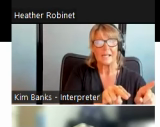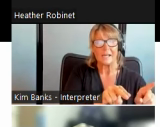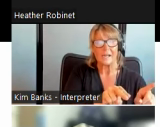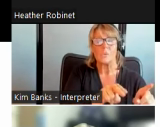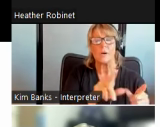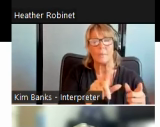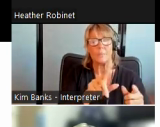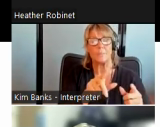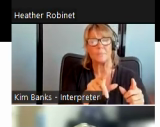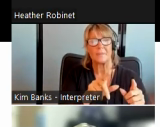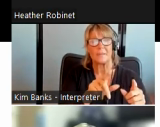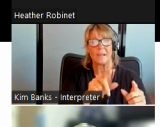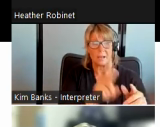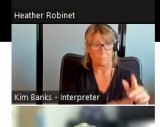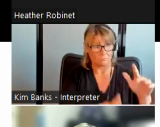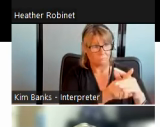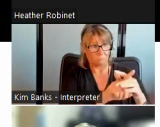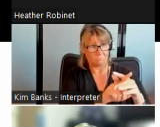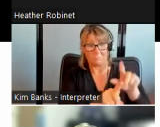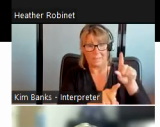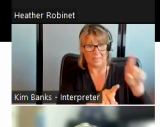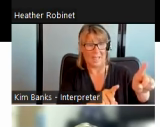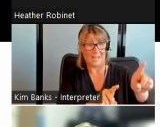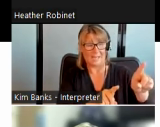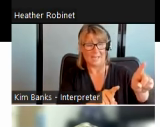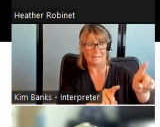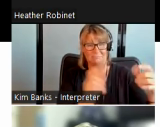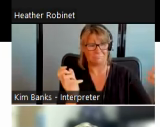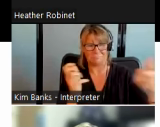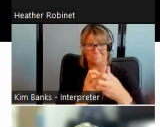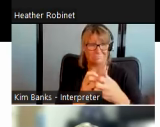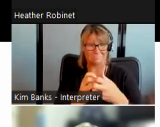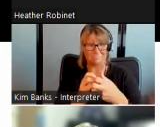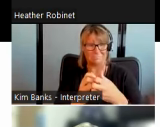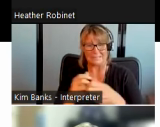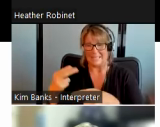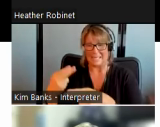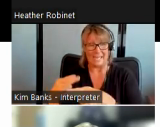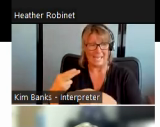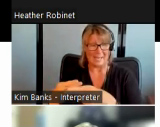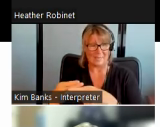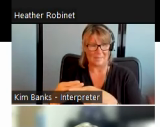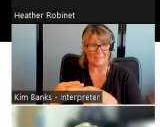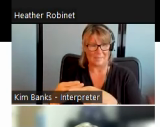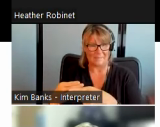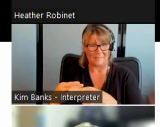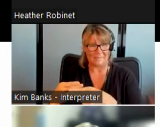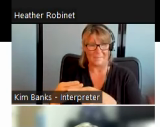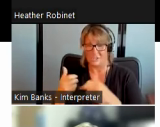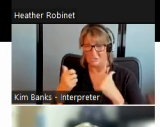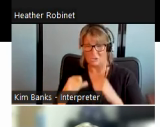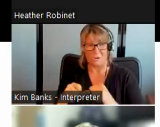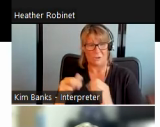learner profile that showed up was not matching the name of the learner that she was trying